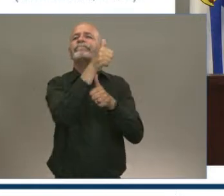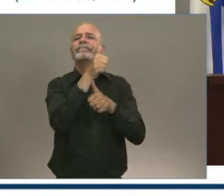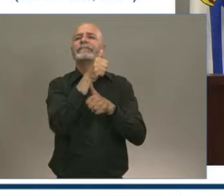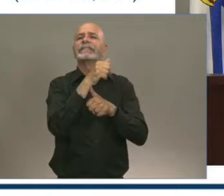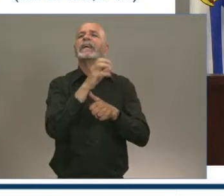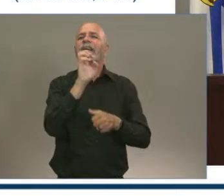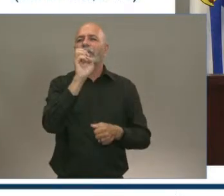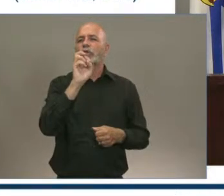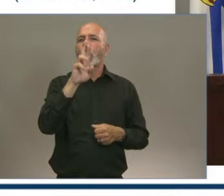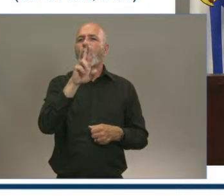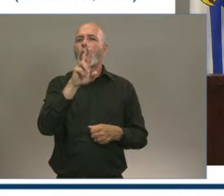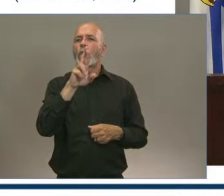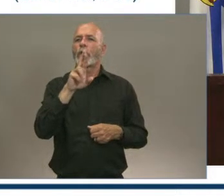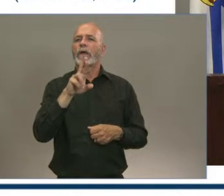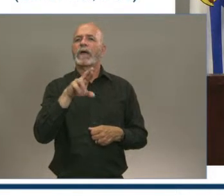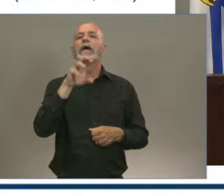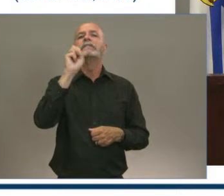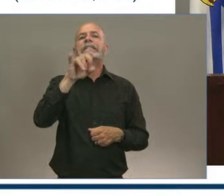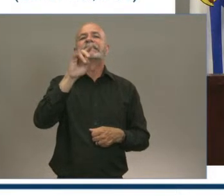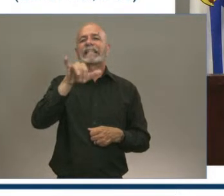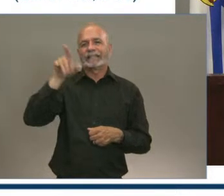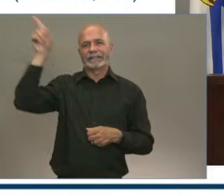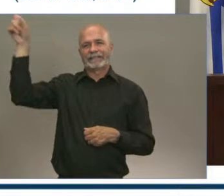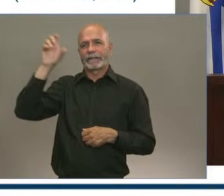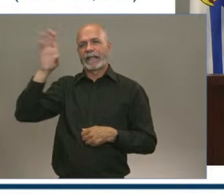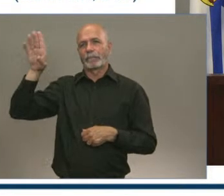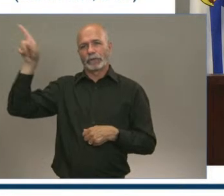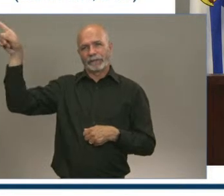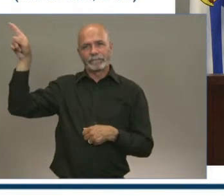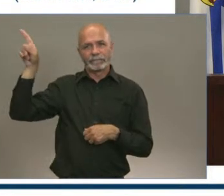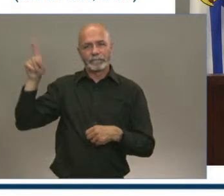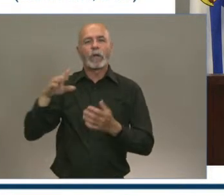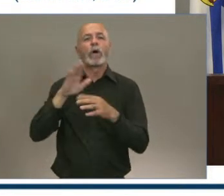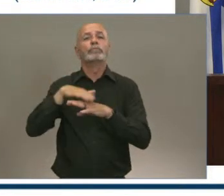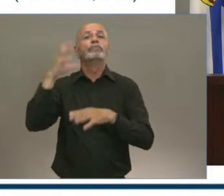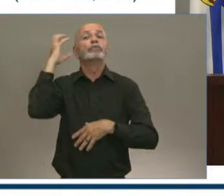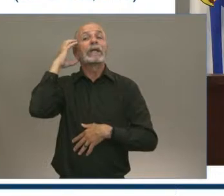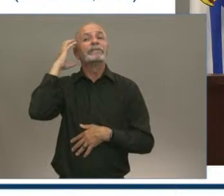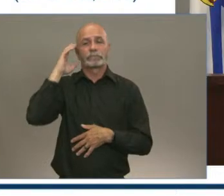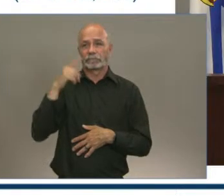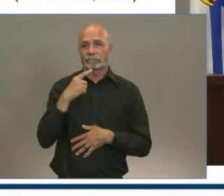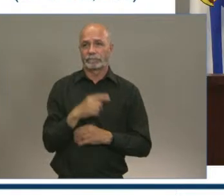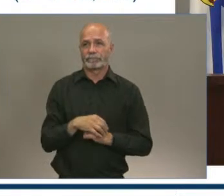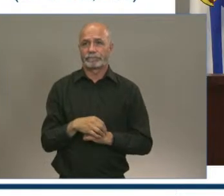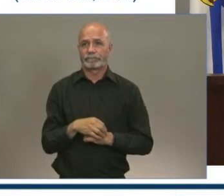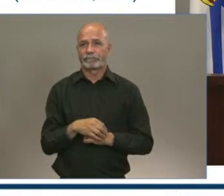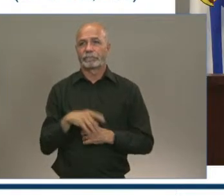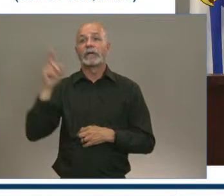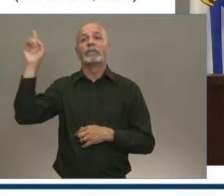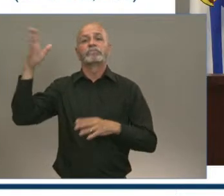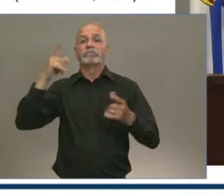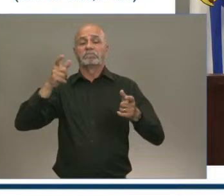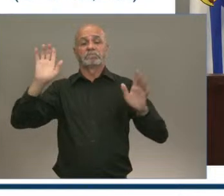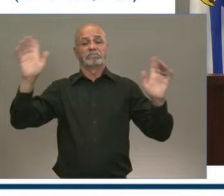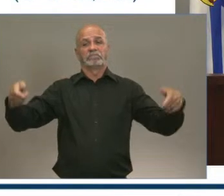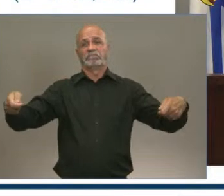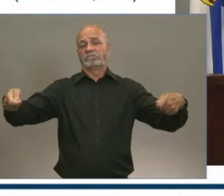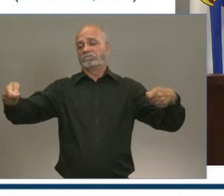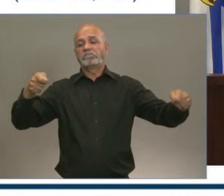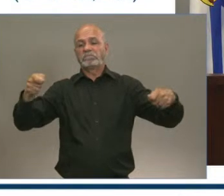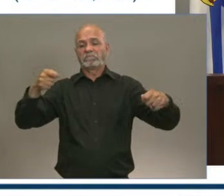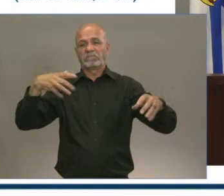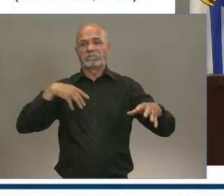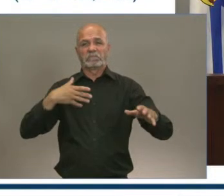on the radio yesterday and said that you're power hungry and are misapplying your